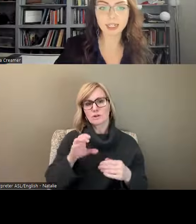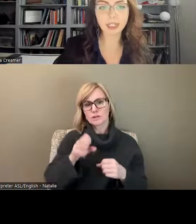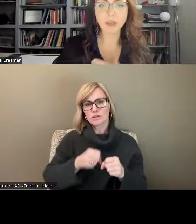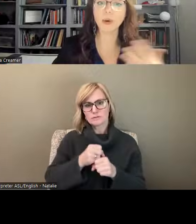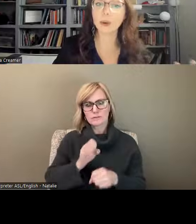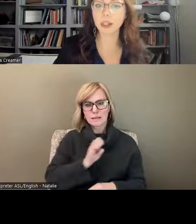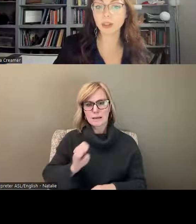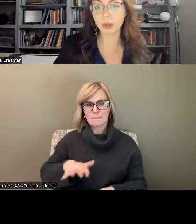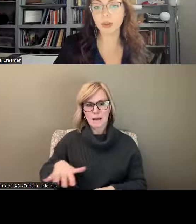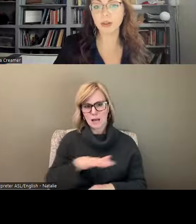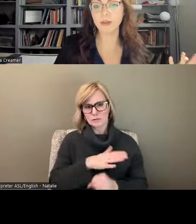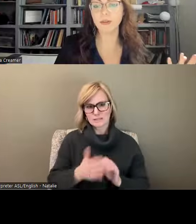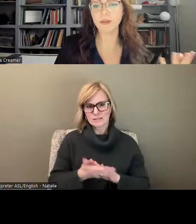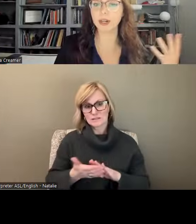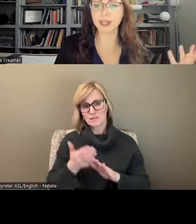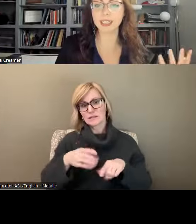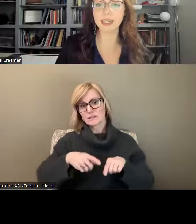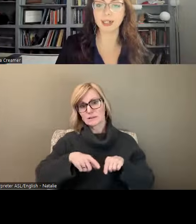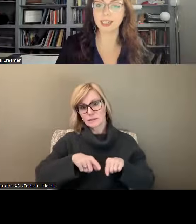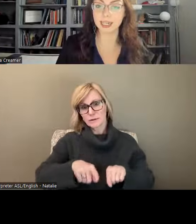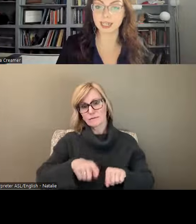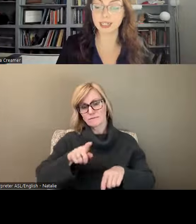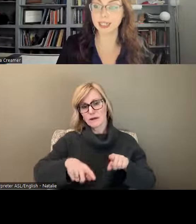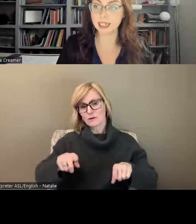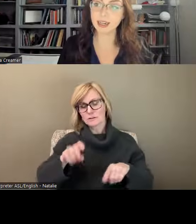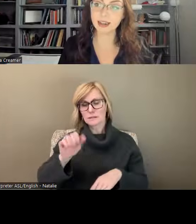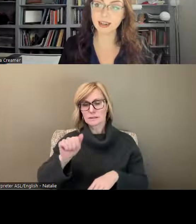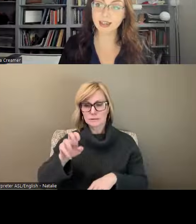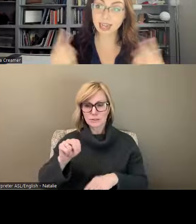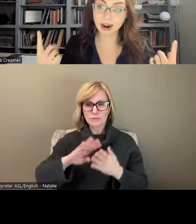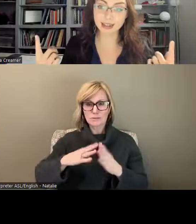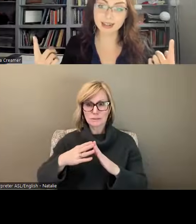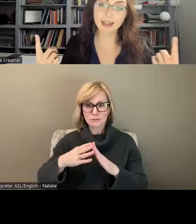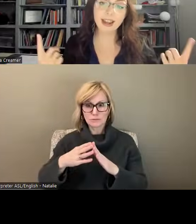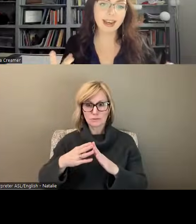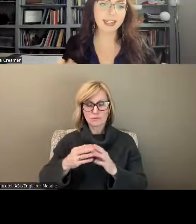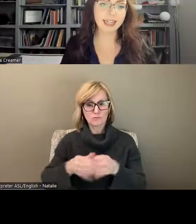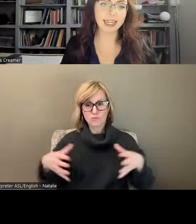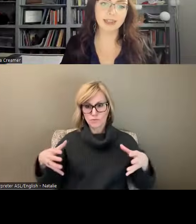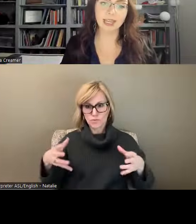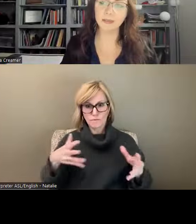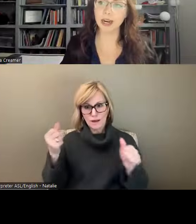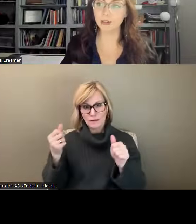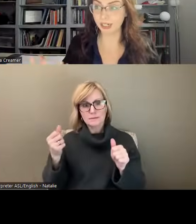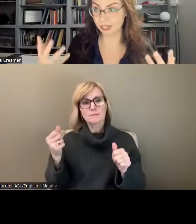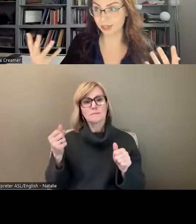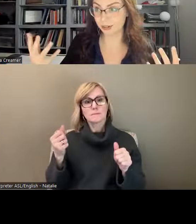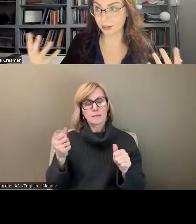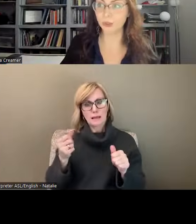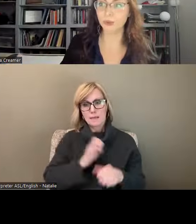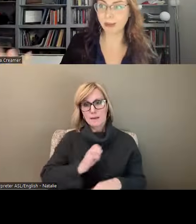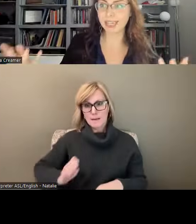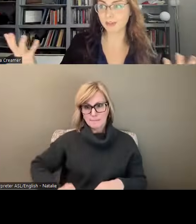empire's existence, right when the growth of various Assyrian cities skyrocketed and the extent of the empire reached